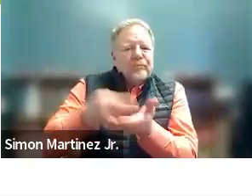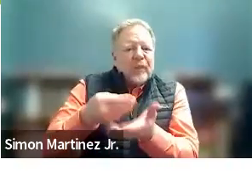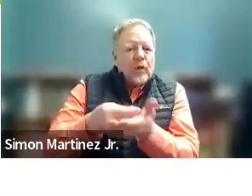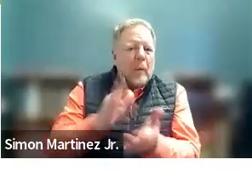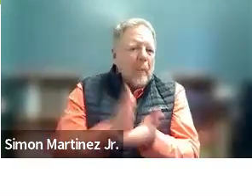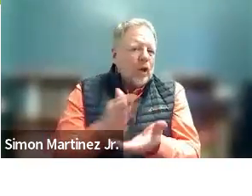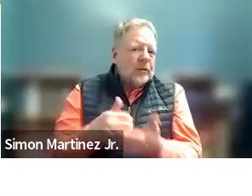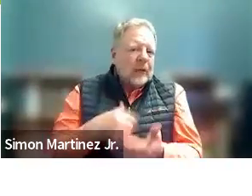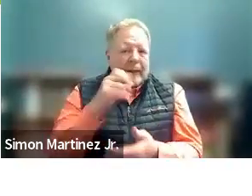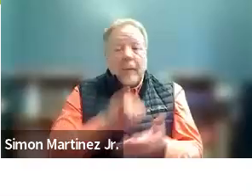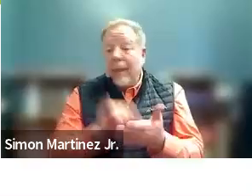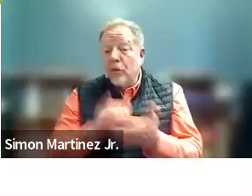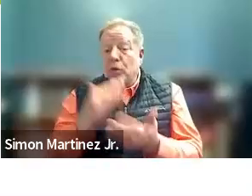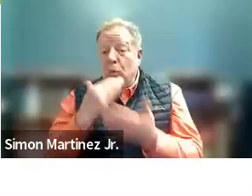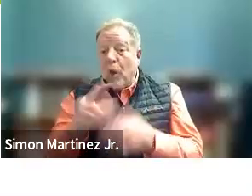that's a great question.